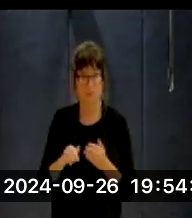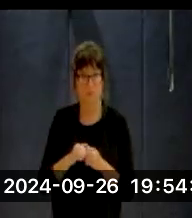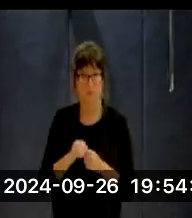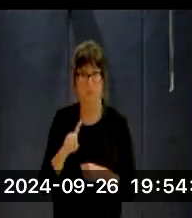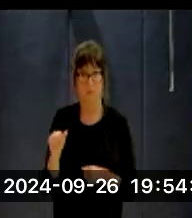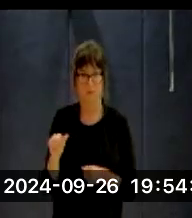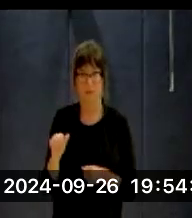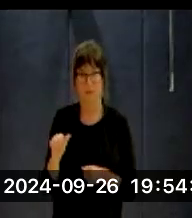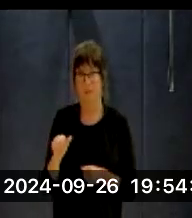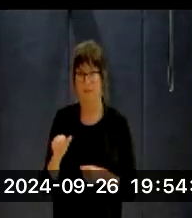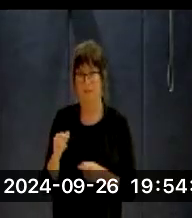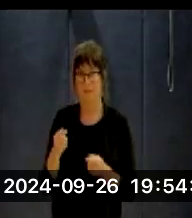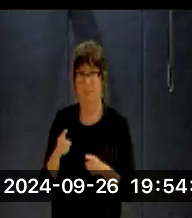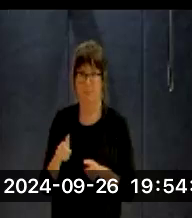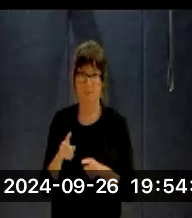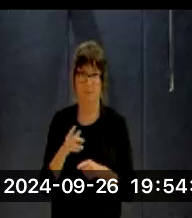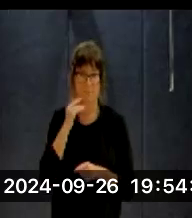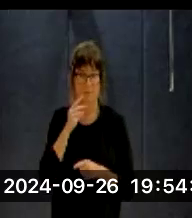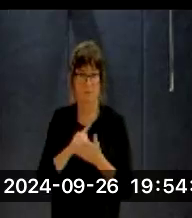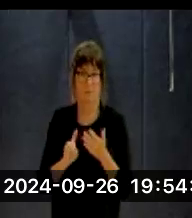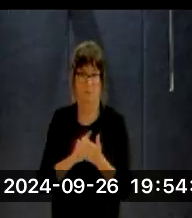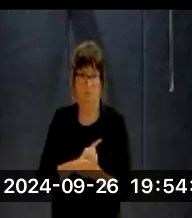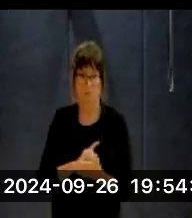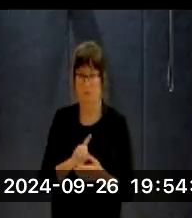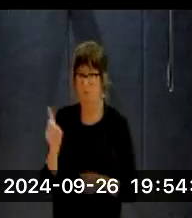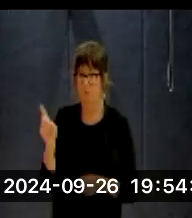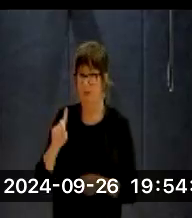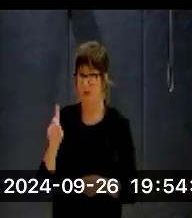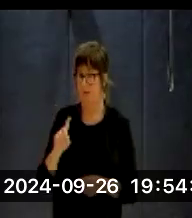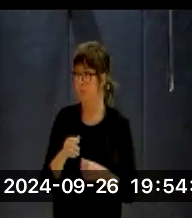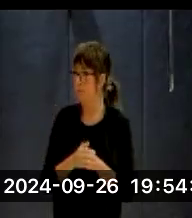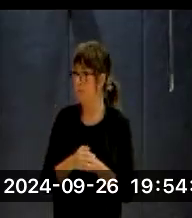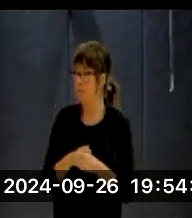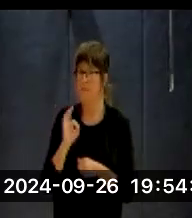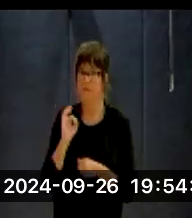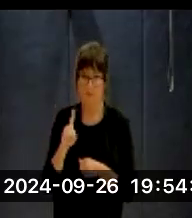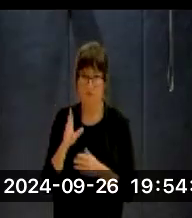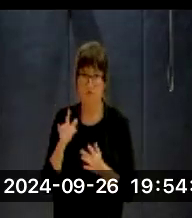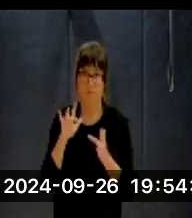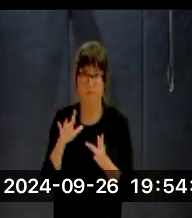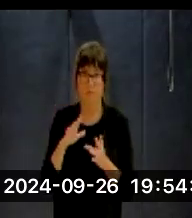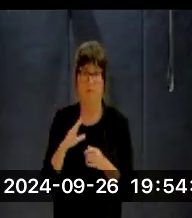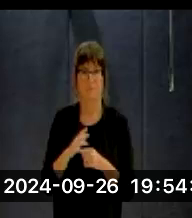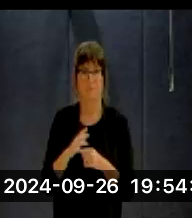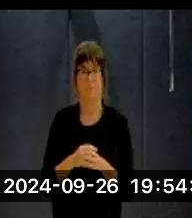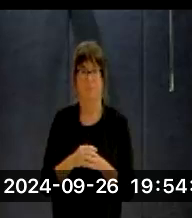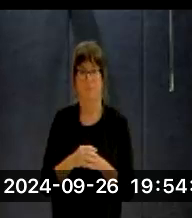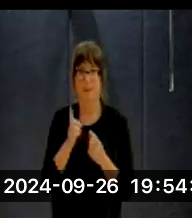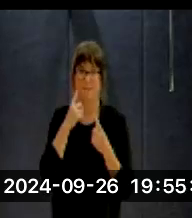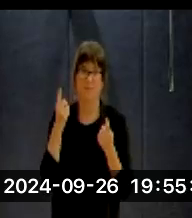get discriminated, and that is field trips and the famous 5th